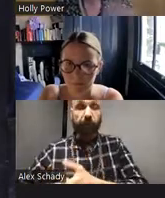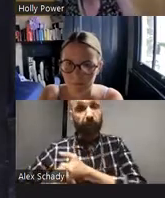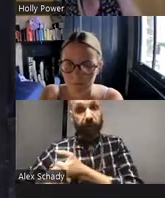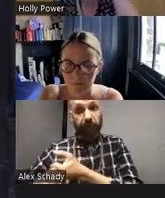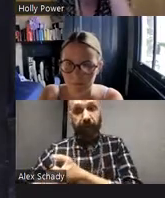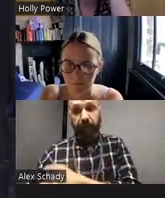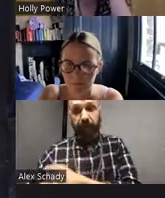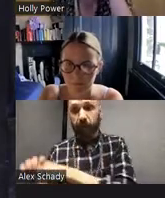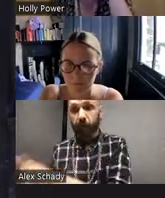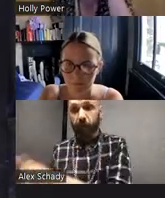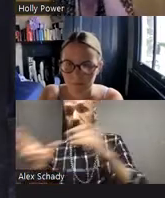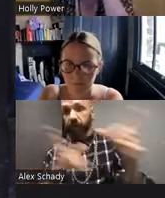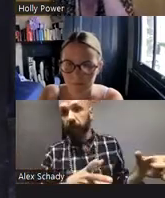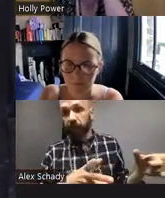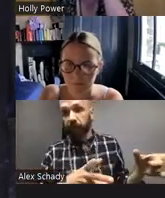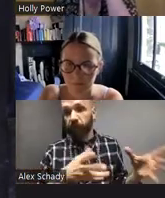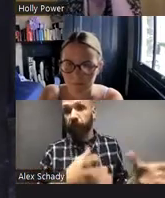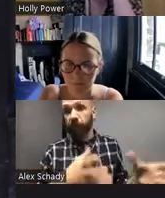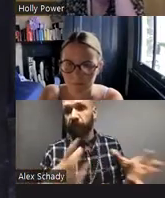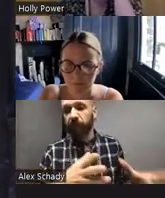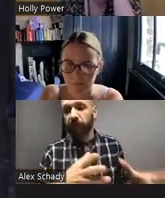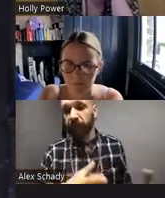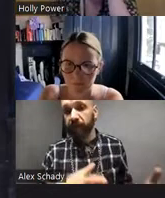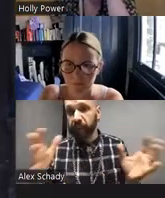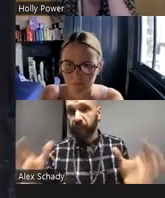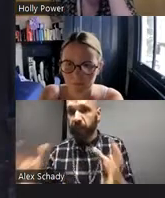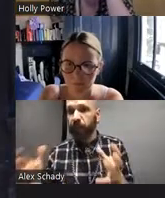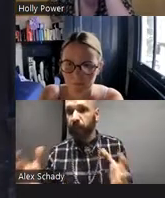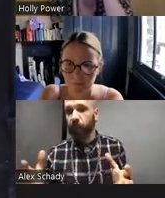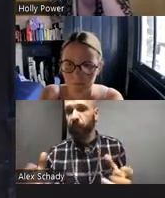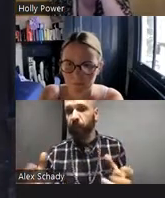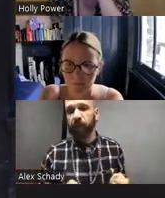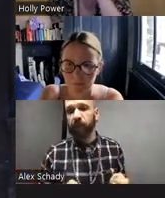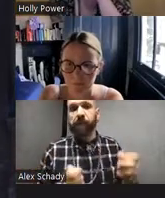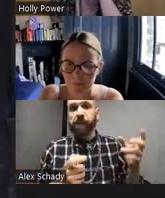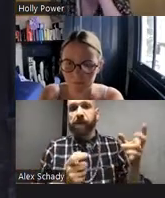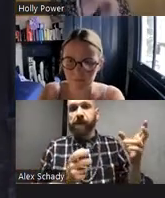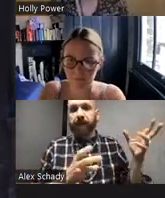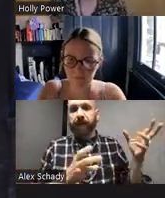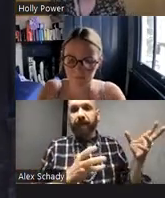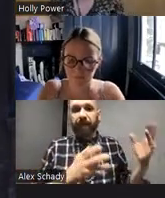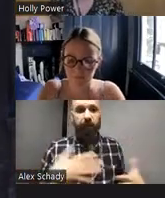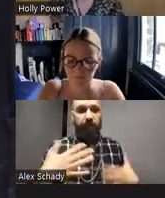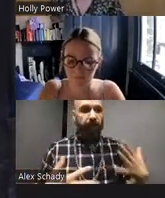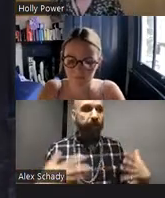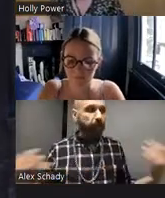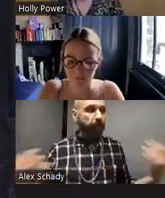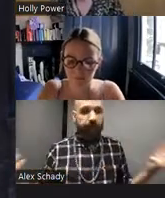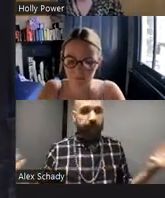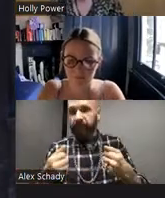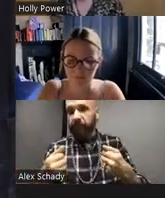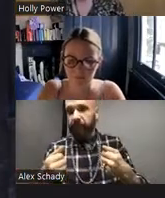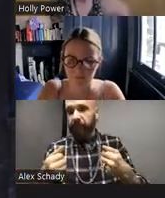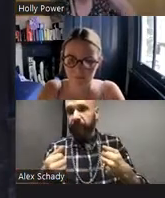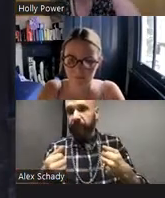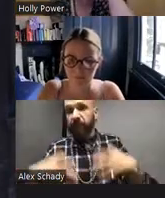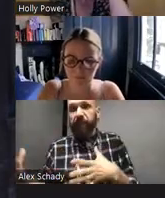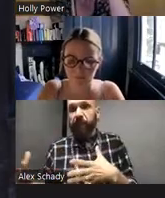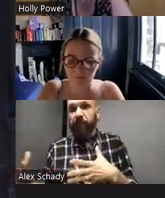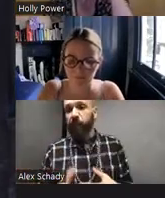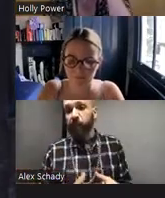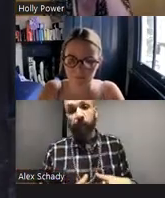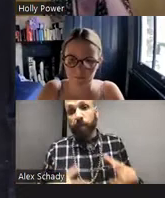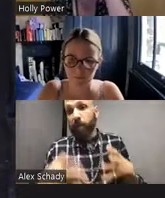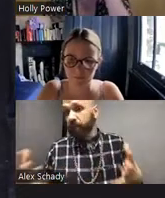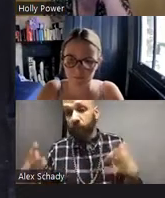our students were very isolated. It wasn't just the participants who might've been feeling isolated, but our students were as well. And this was a chance to get to meet a